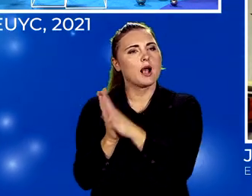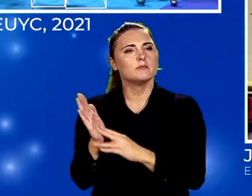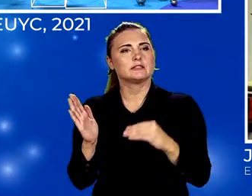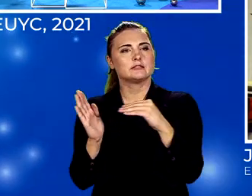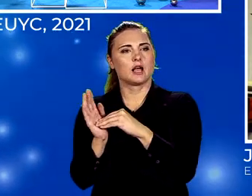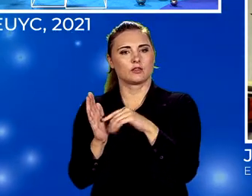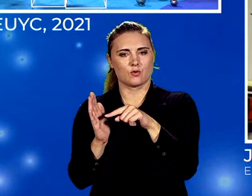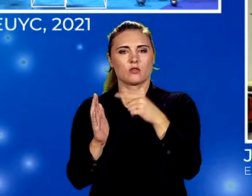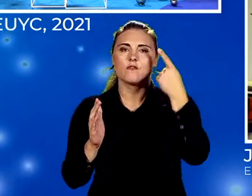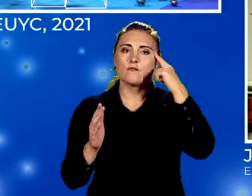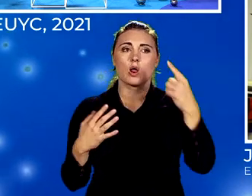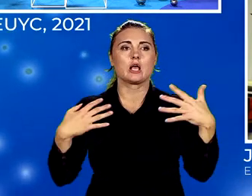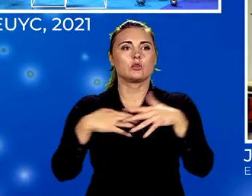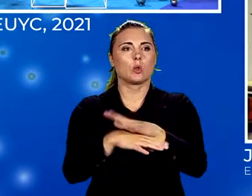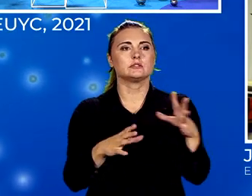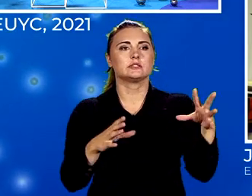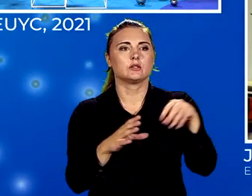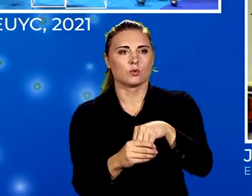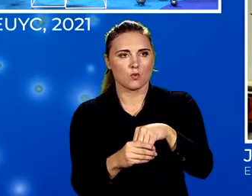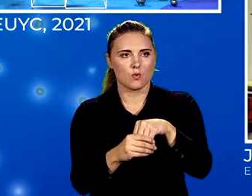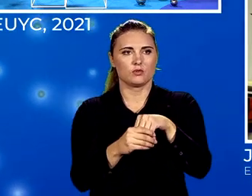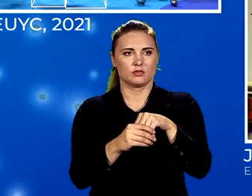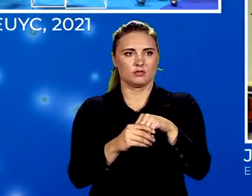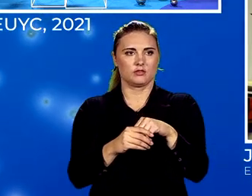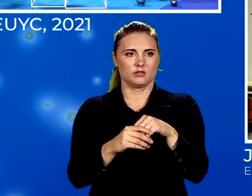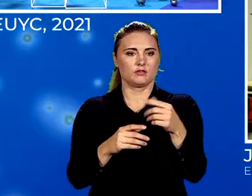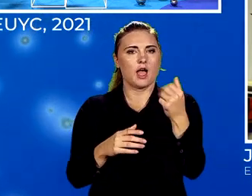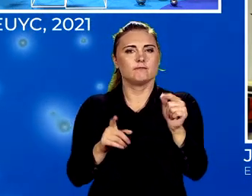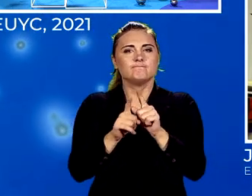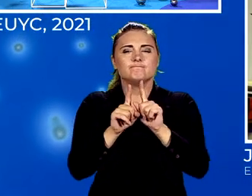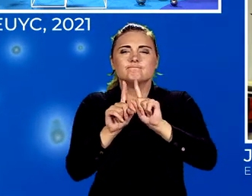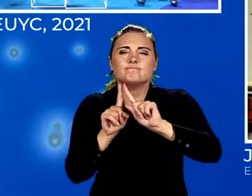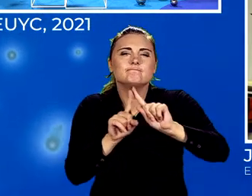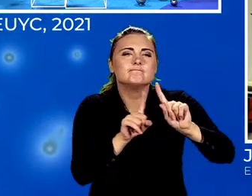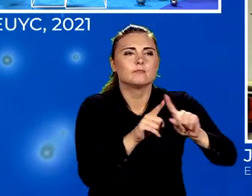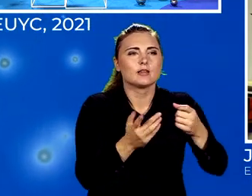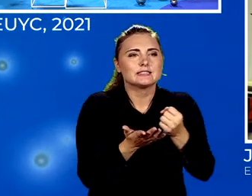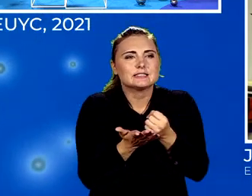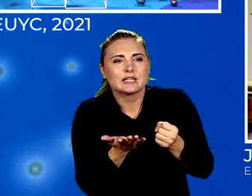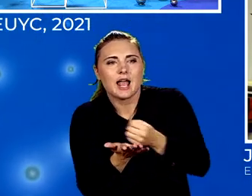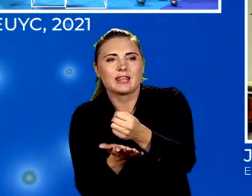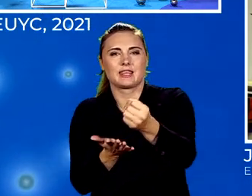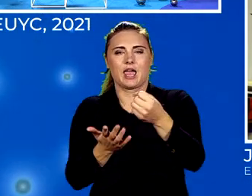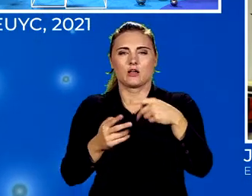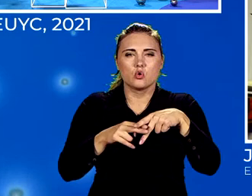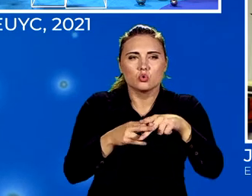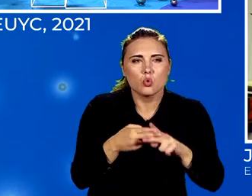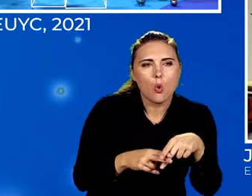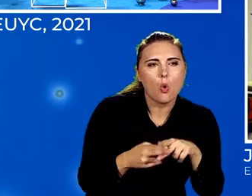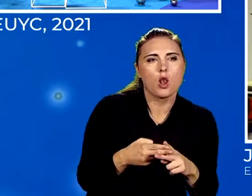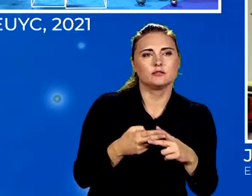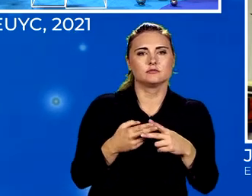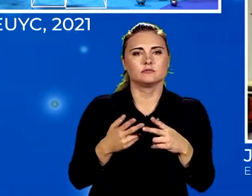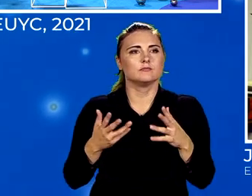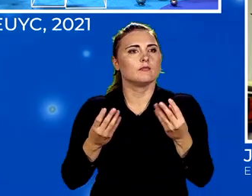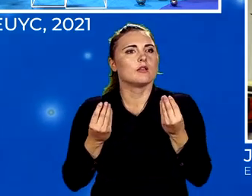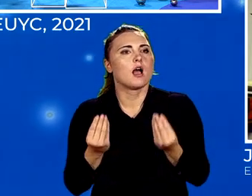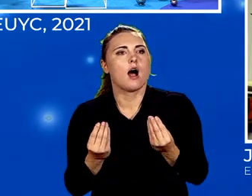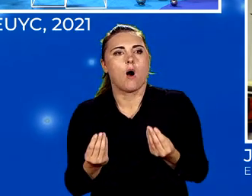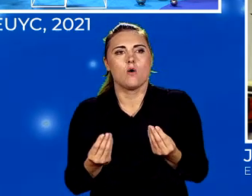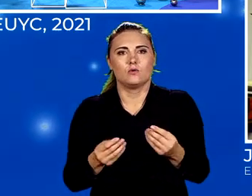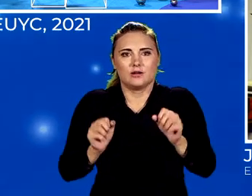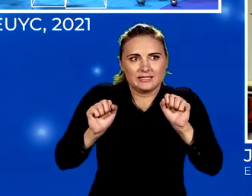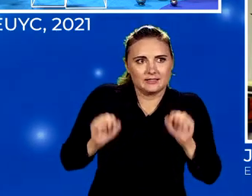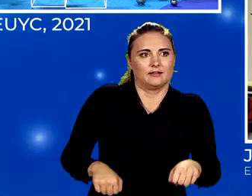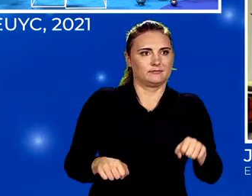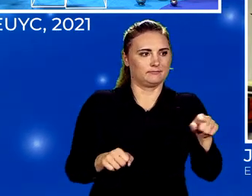an inclusion and diversity strategy with quite a few concrete tools and ways how to include,